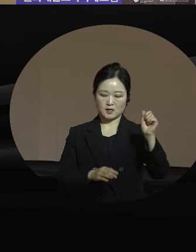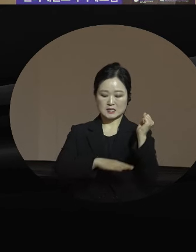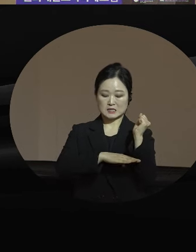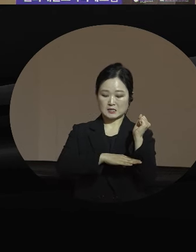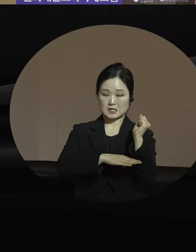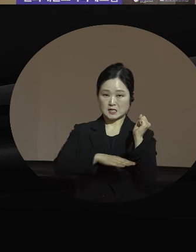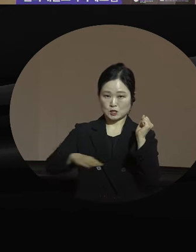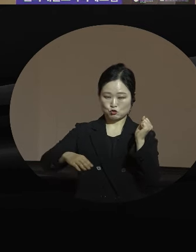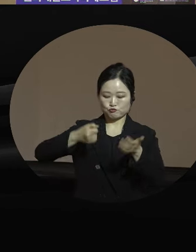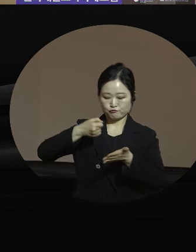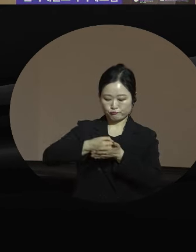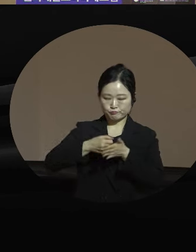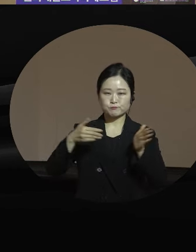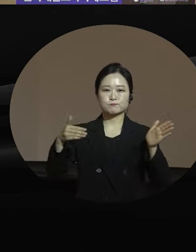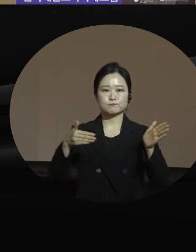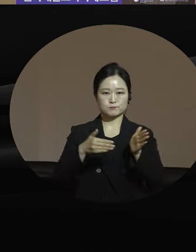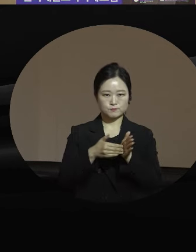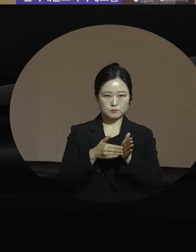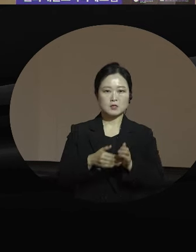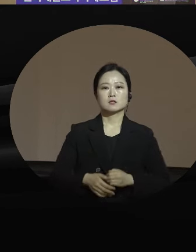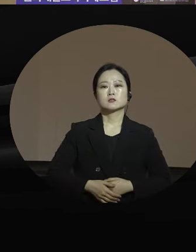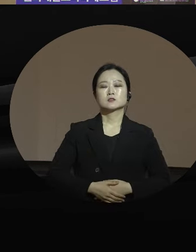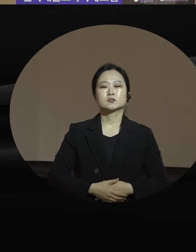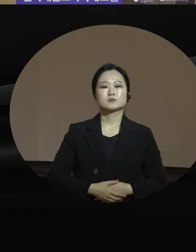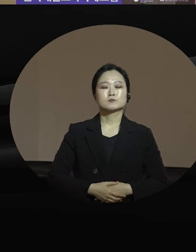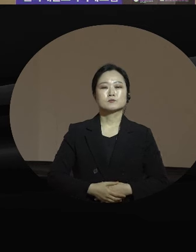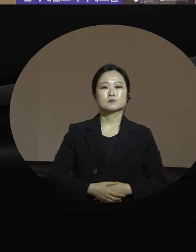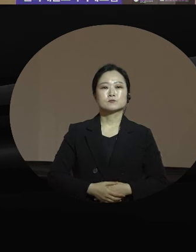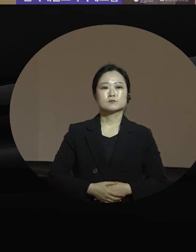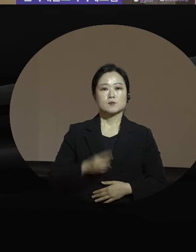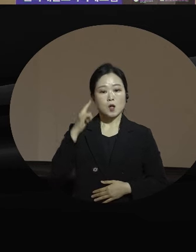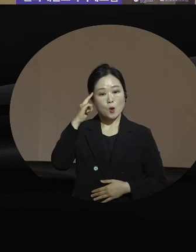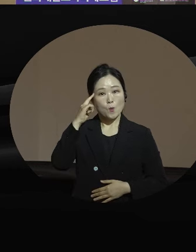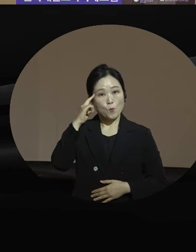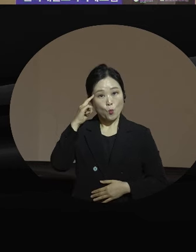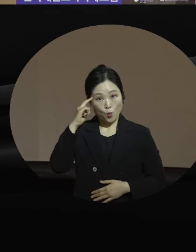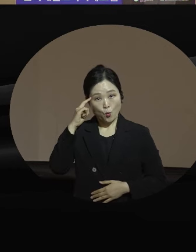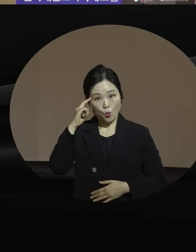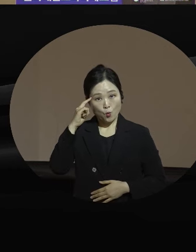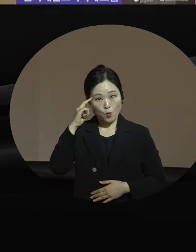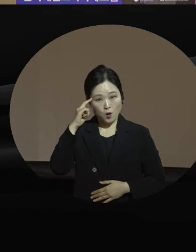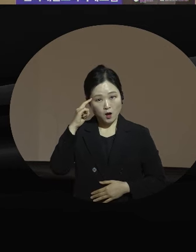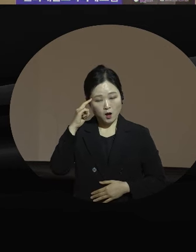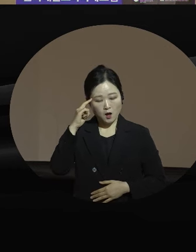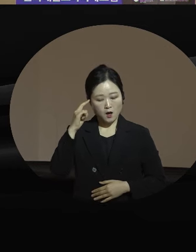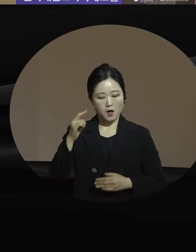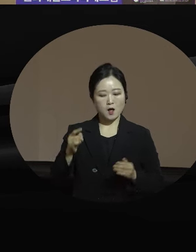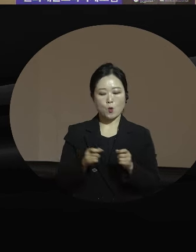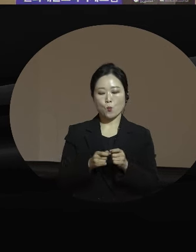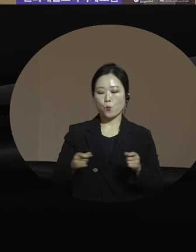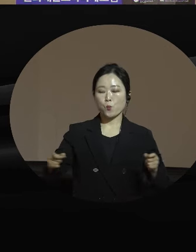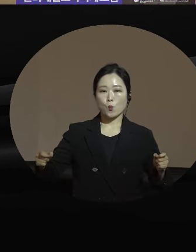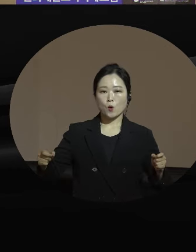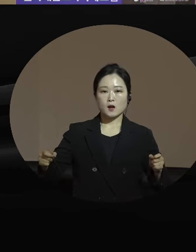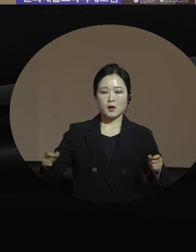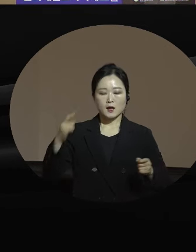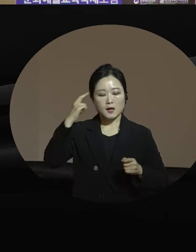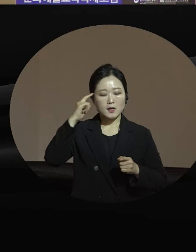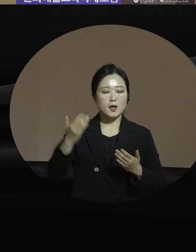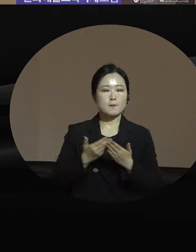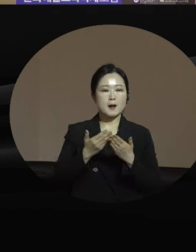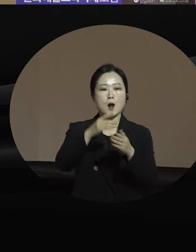situation of those five guidelines were expressed by numbers. For instance, Mongolians'